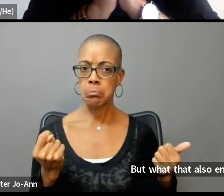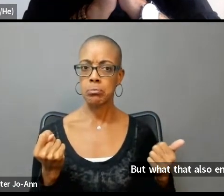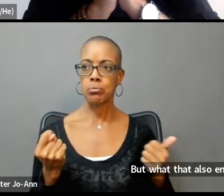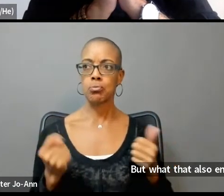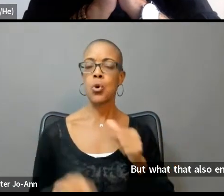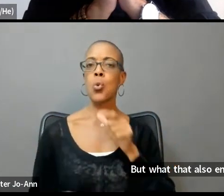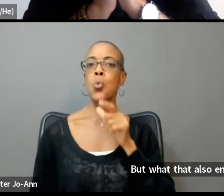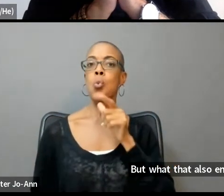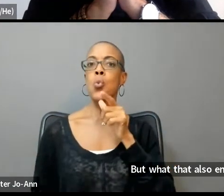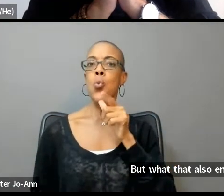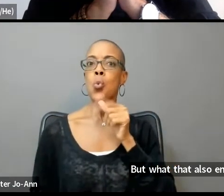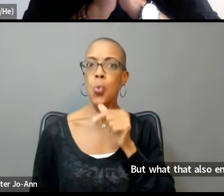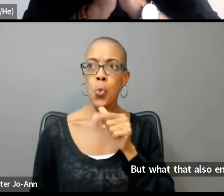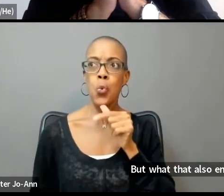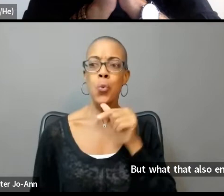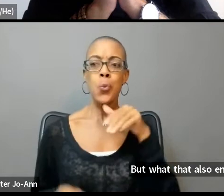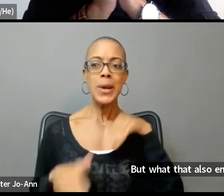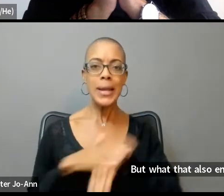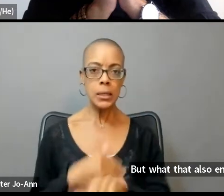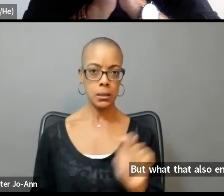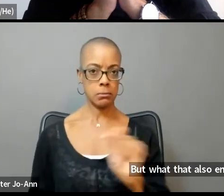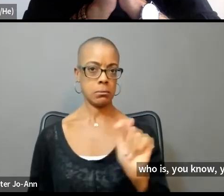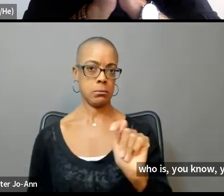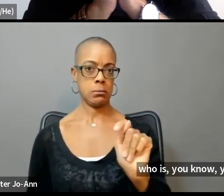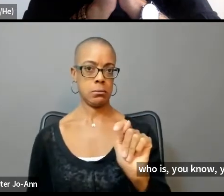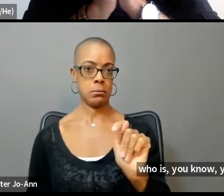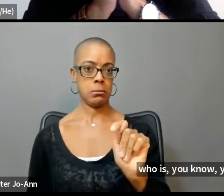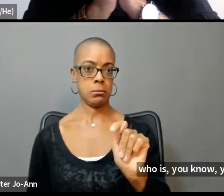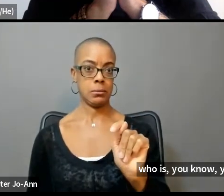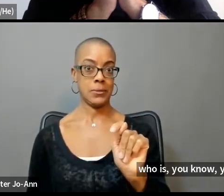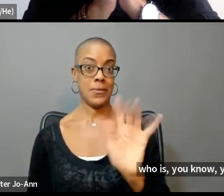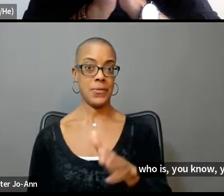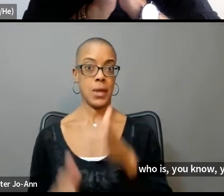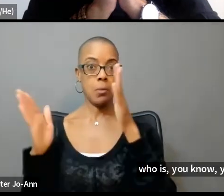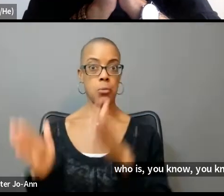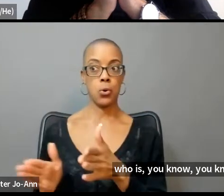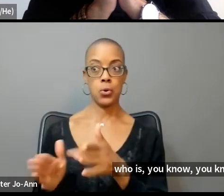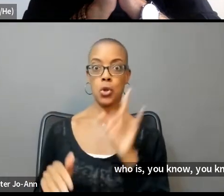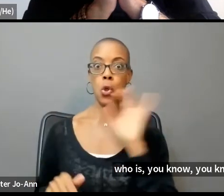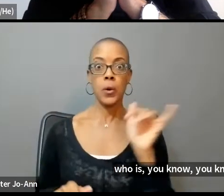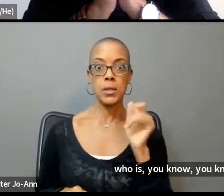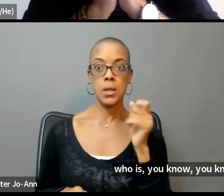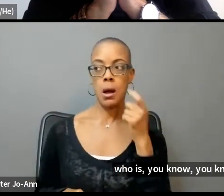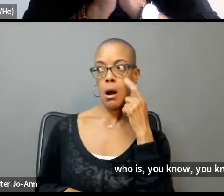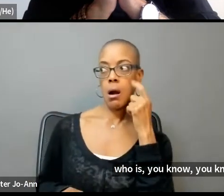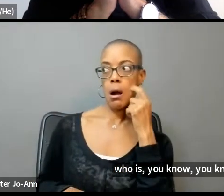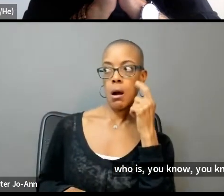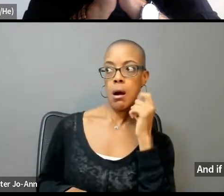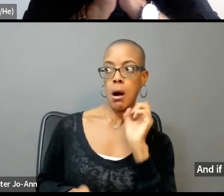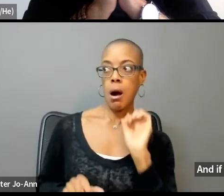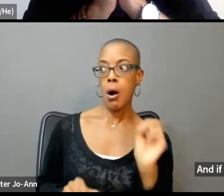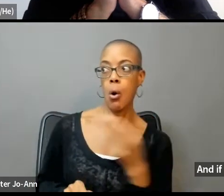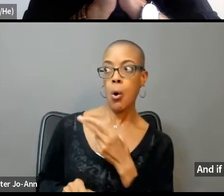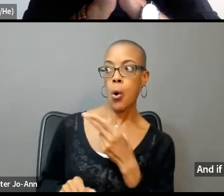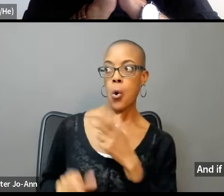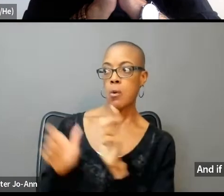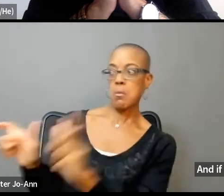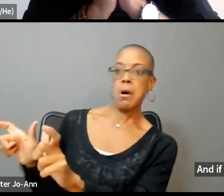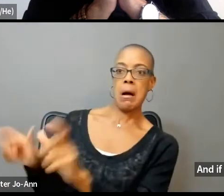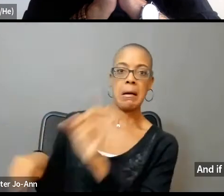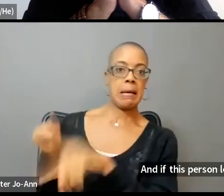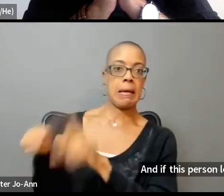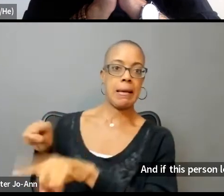going into this bathroom. And if this person looks suspect, then we need to like make sure that they can't go in. And I just